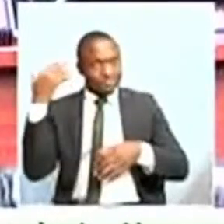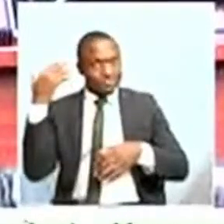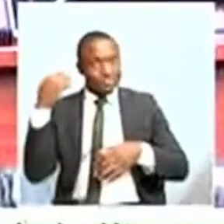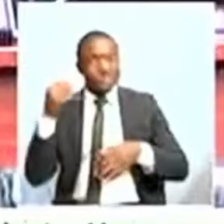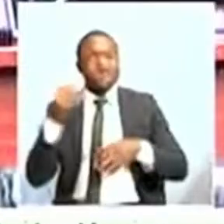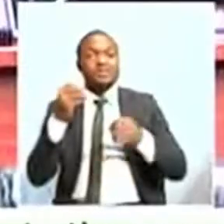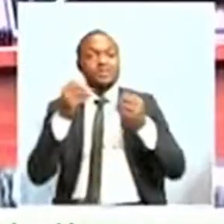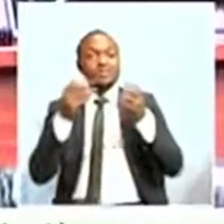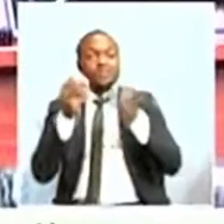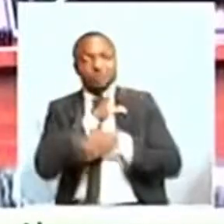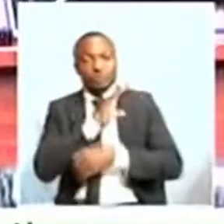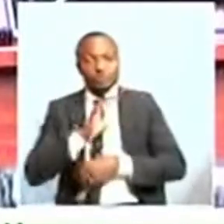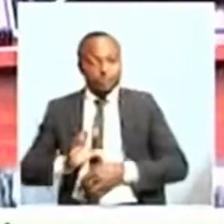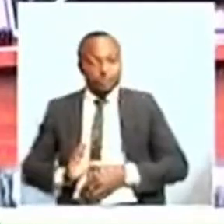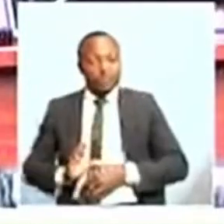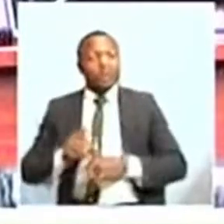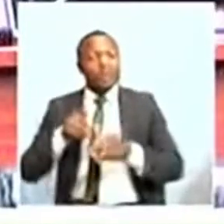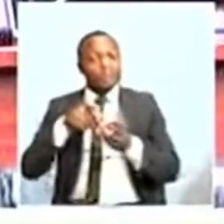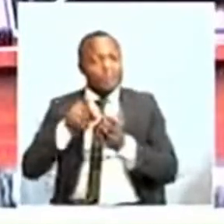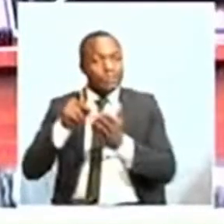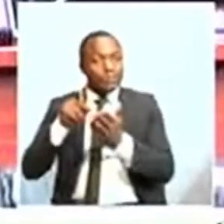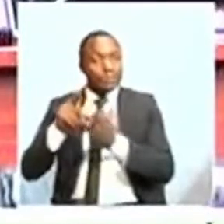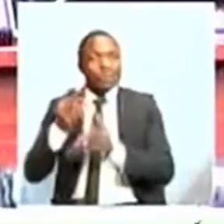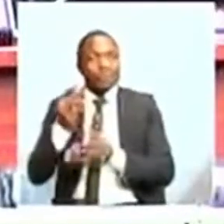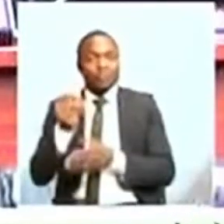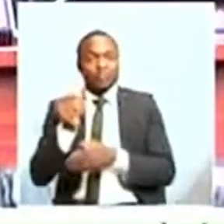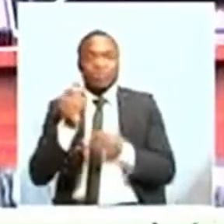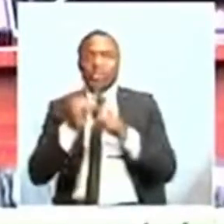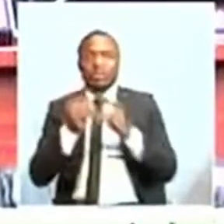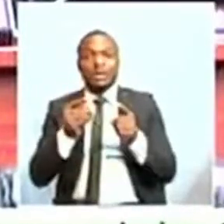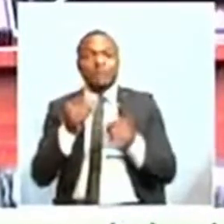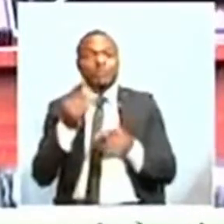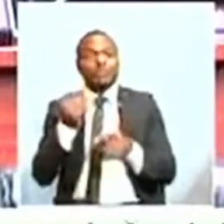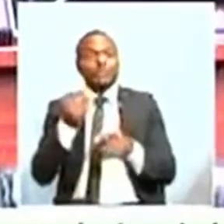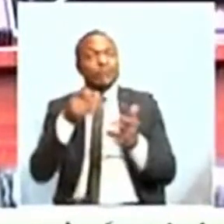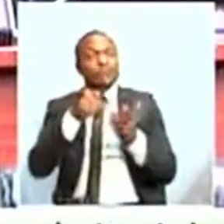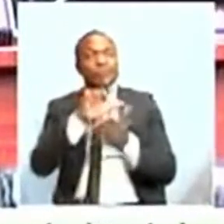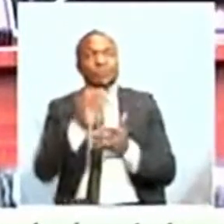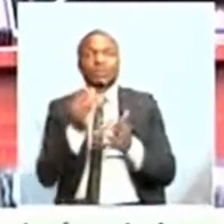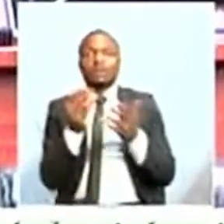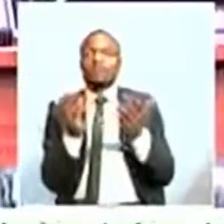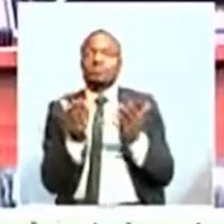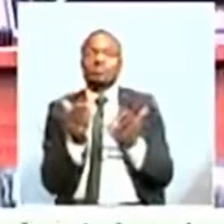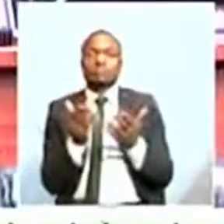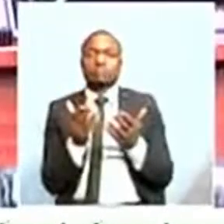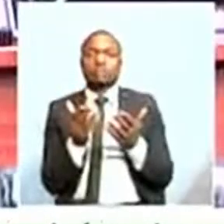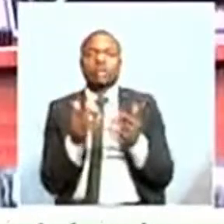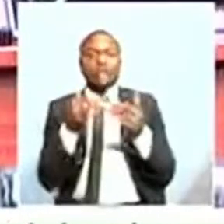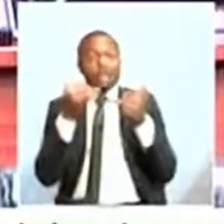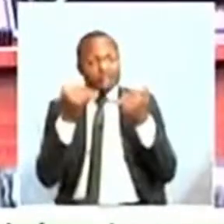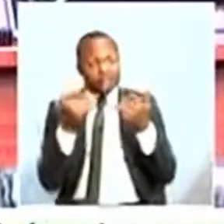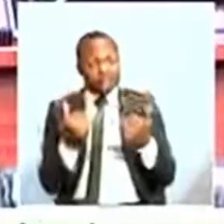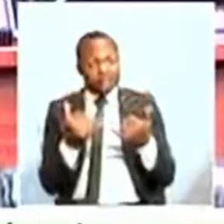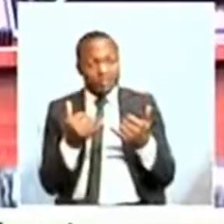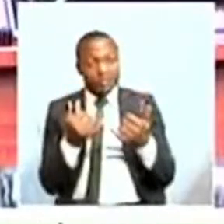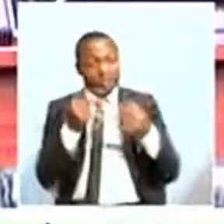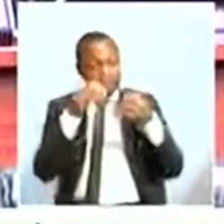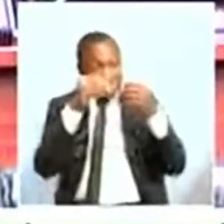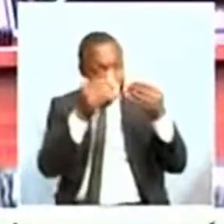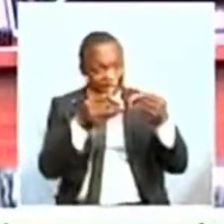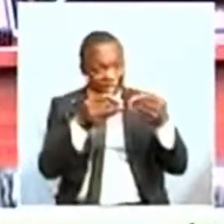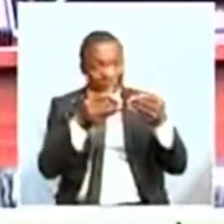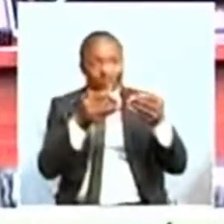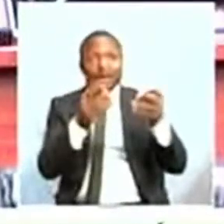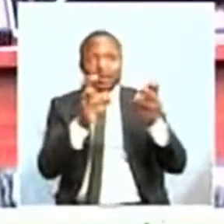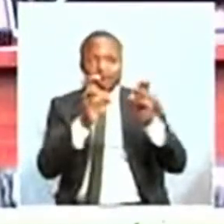of contractors who were being paid monies and money was never recovered. Now we ensure that whenever we give a